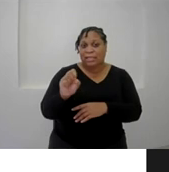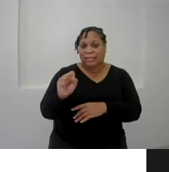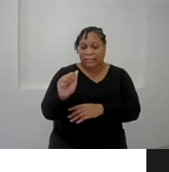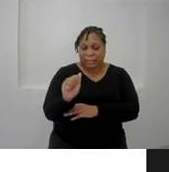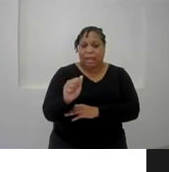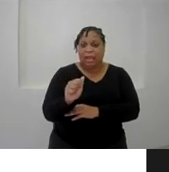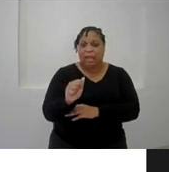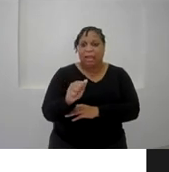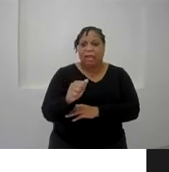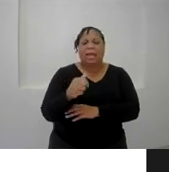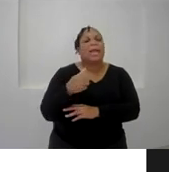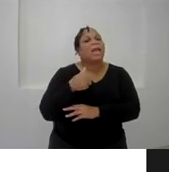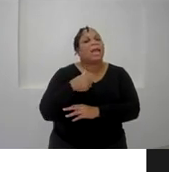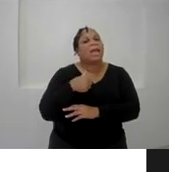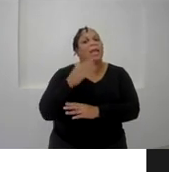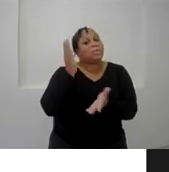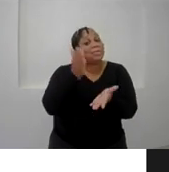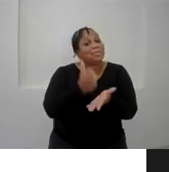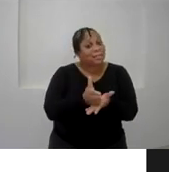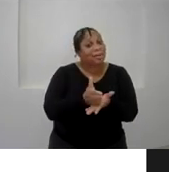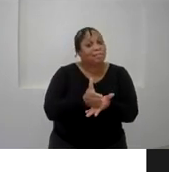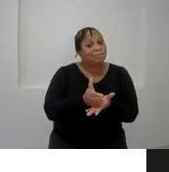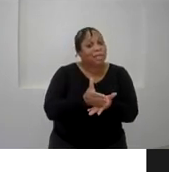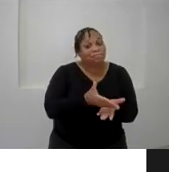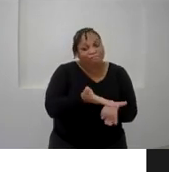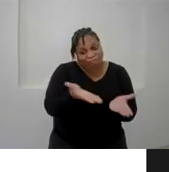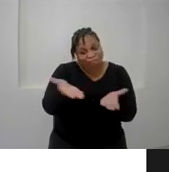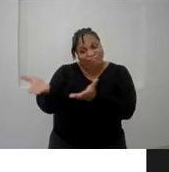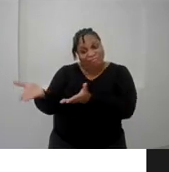And I will stop there and leave it to you.